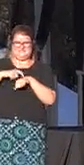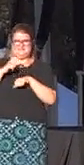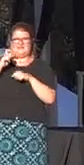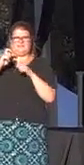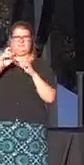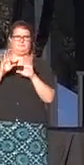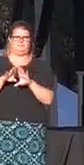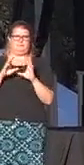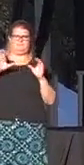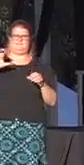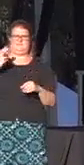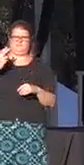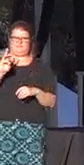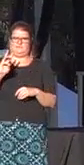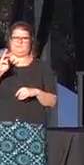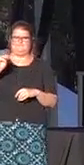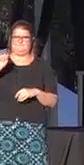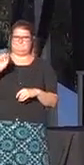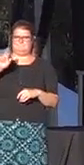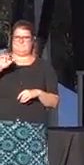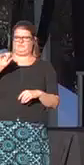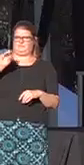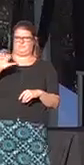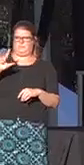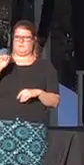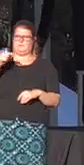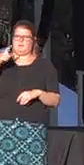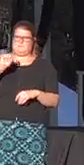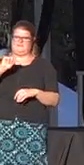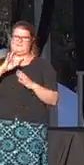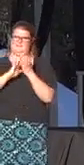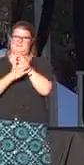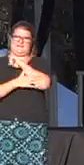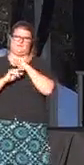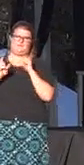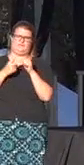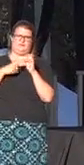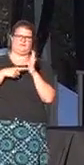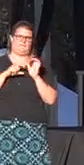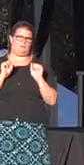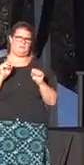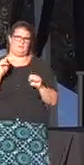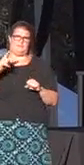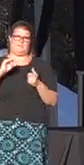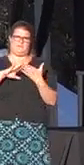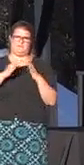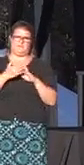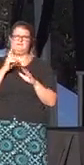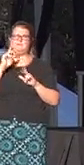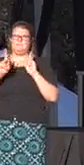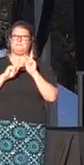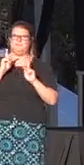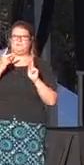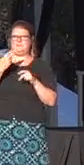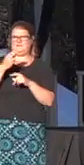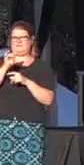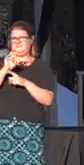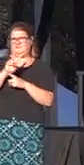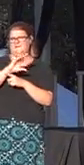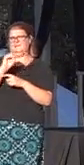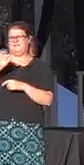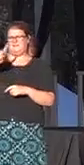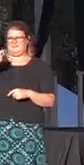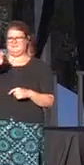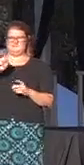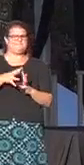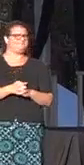open CHW's Marisol Apartments, the county's first affordable apartment community for people with HIV